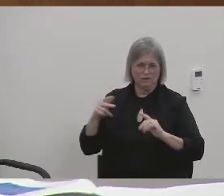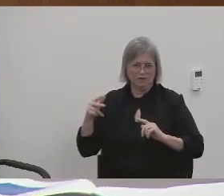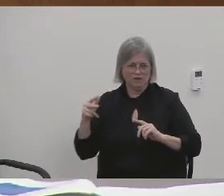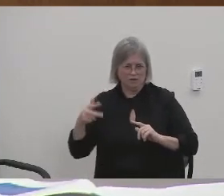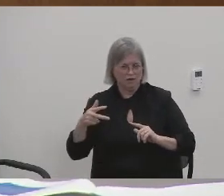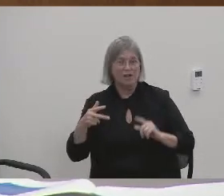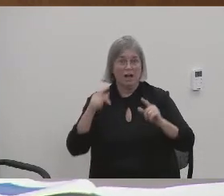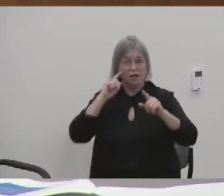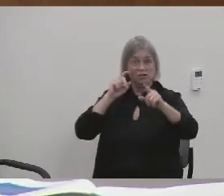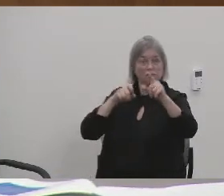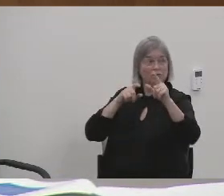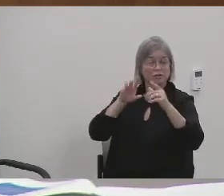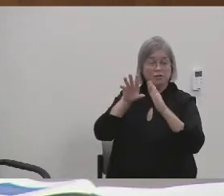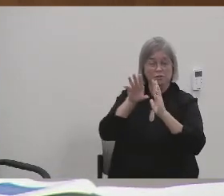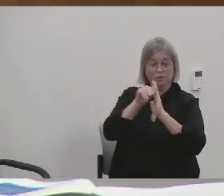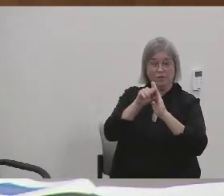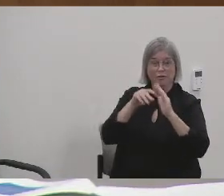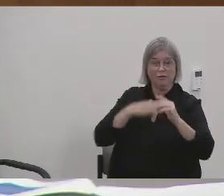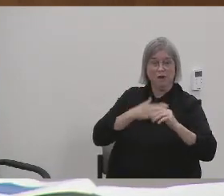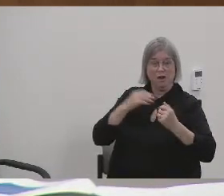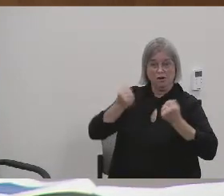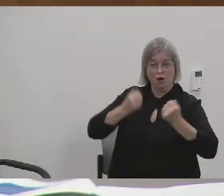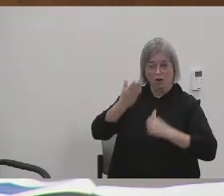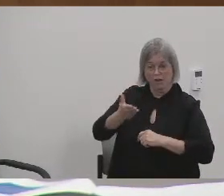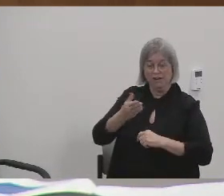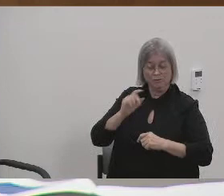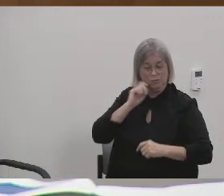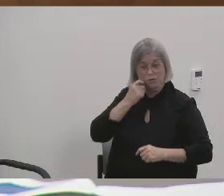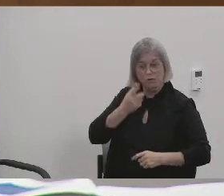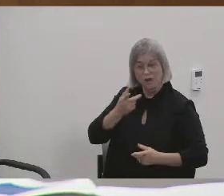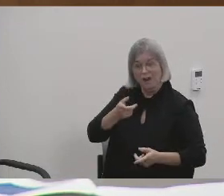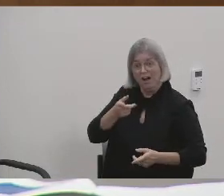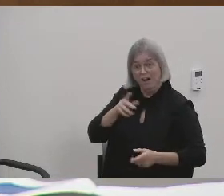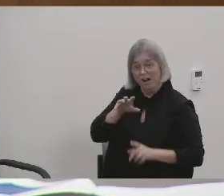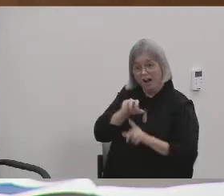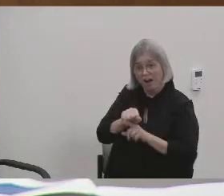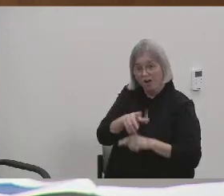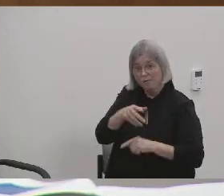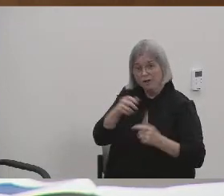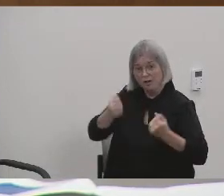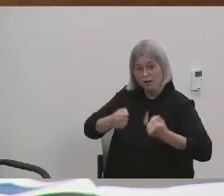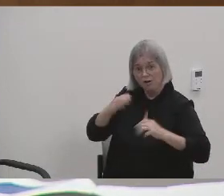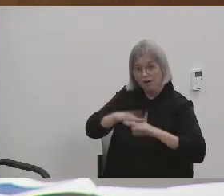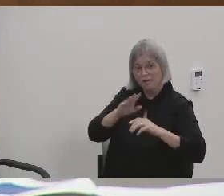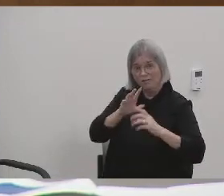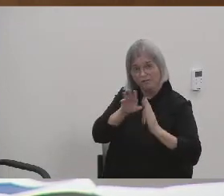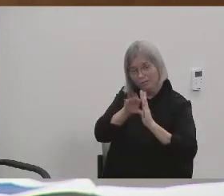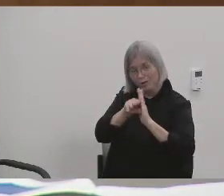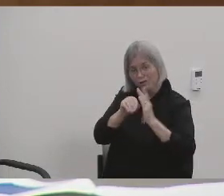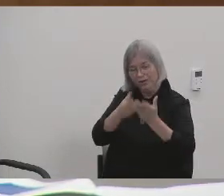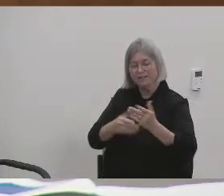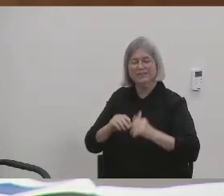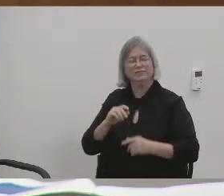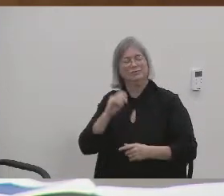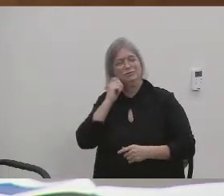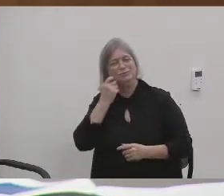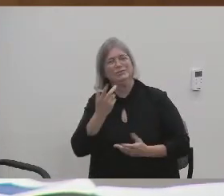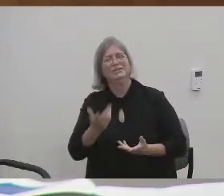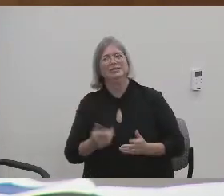the video, in both of the videos, so I thought that was pretty cool. I didn't know that happened. But honestly,